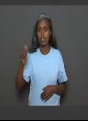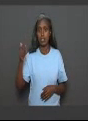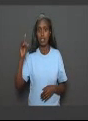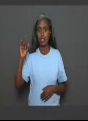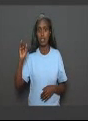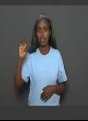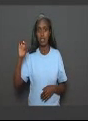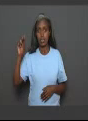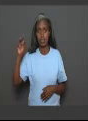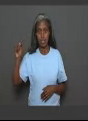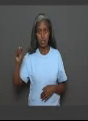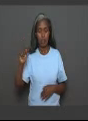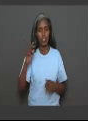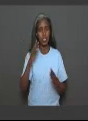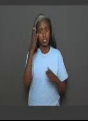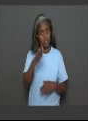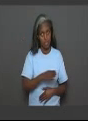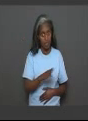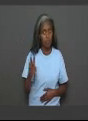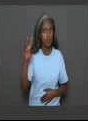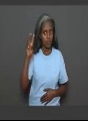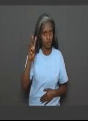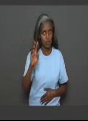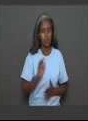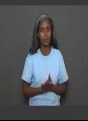gradient of the graph is 2.